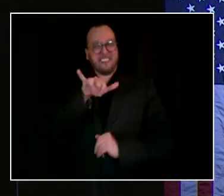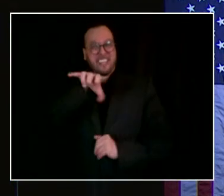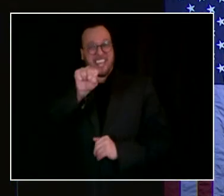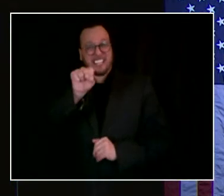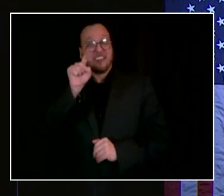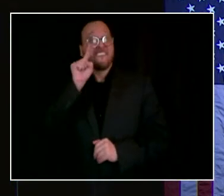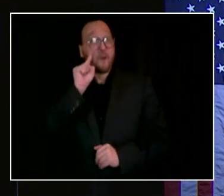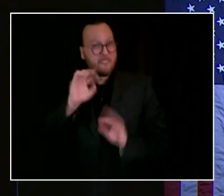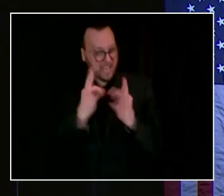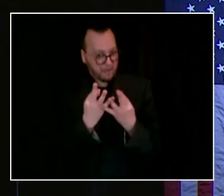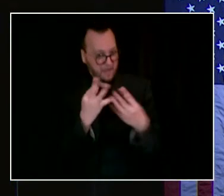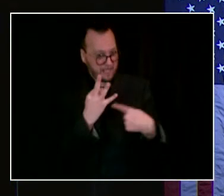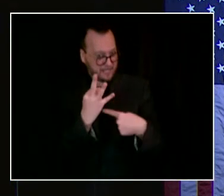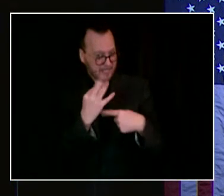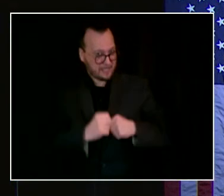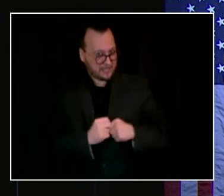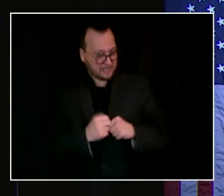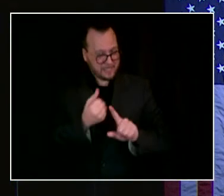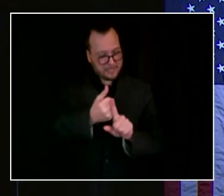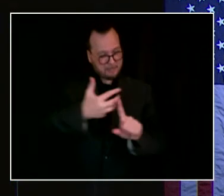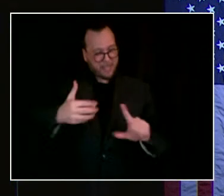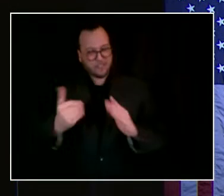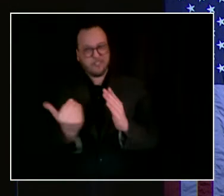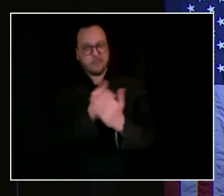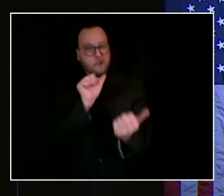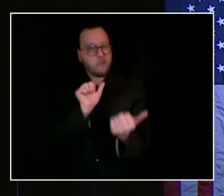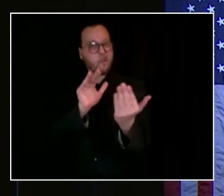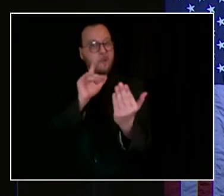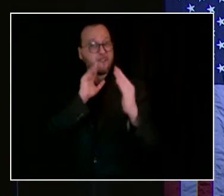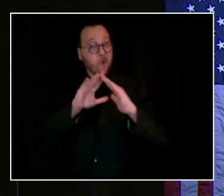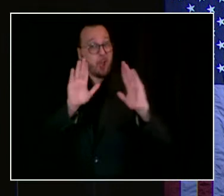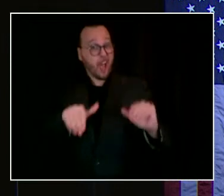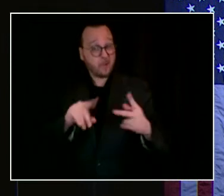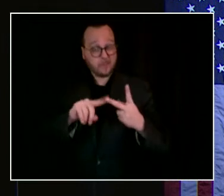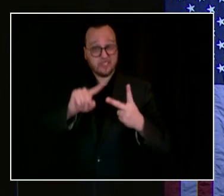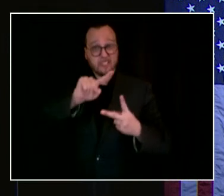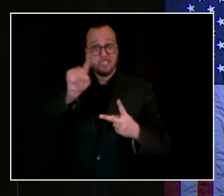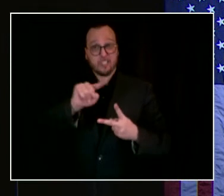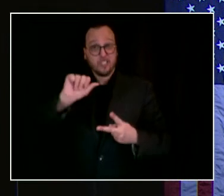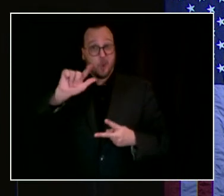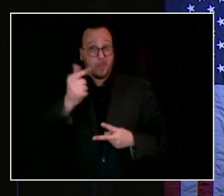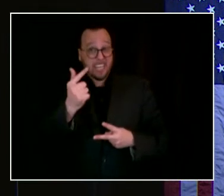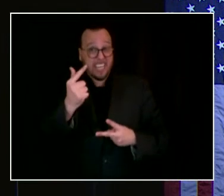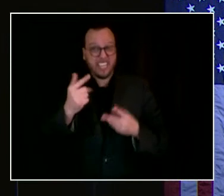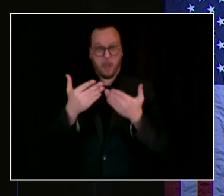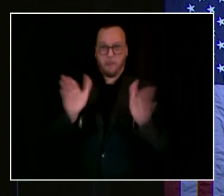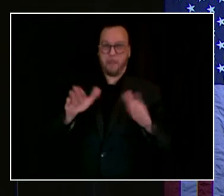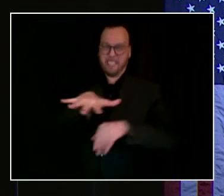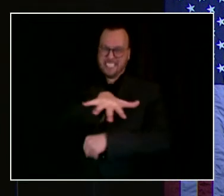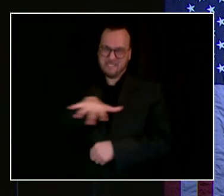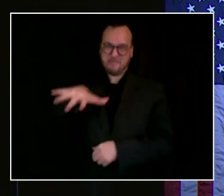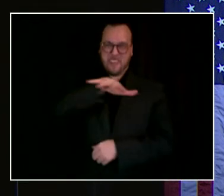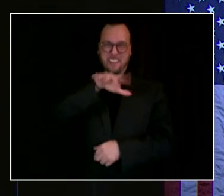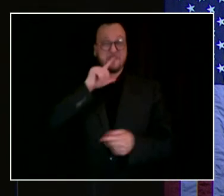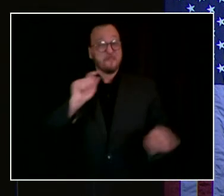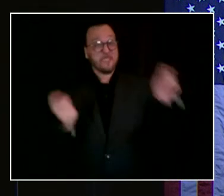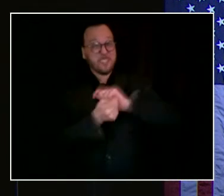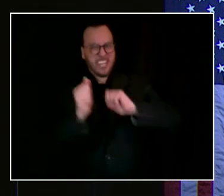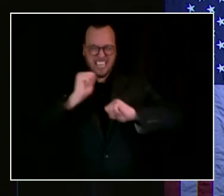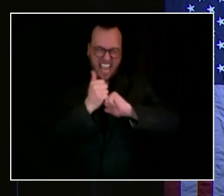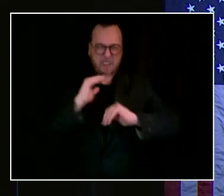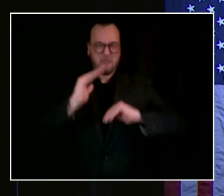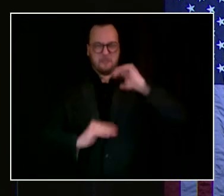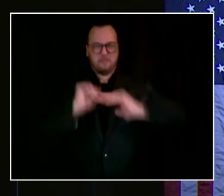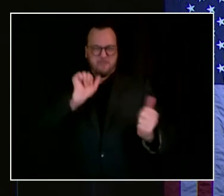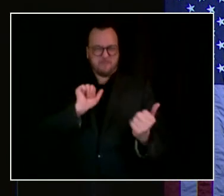an expansive new approach to housing, zoning, and public space that will change the way we build across the 5